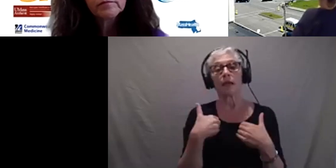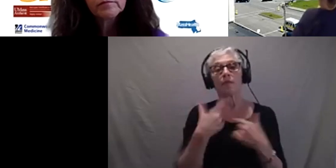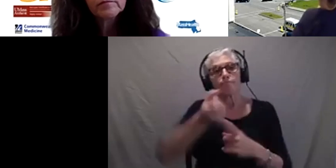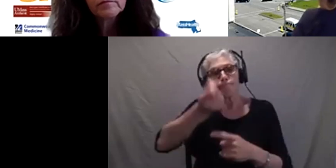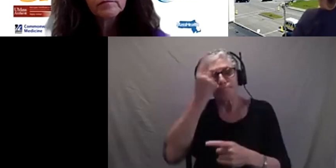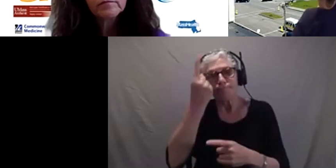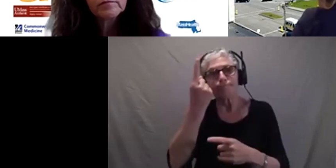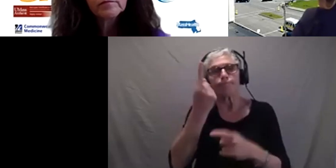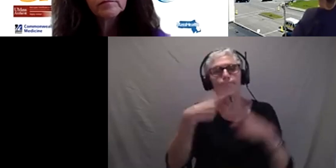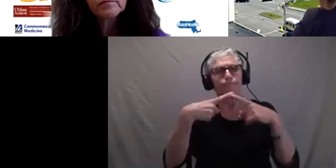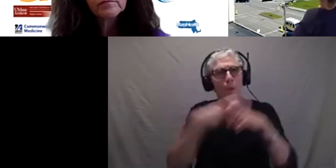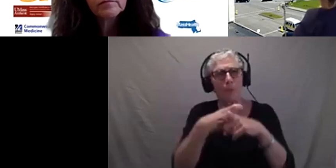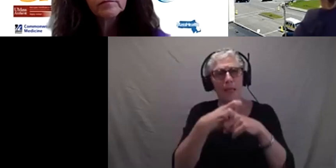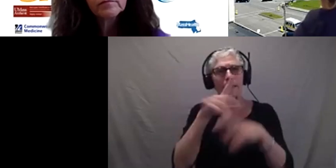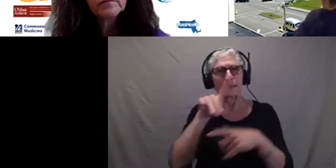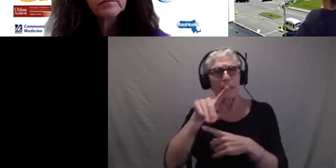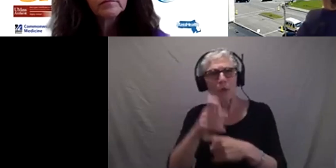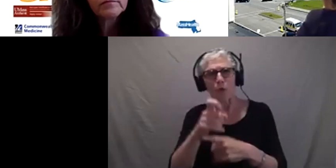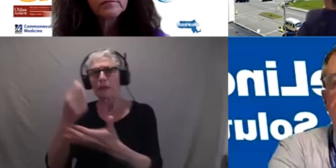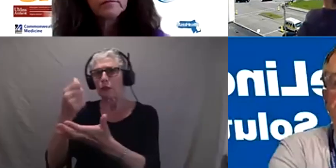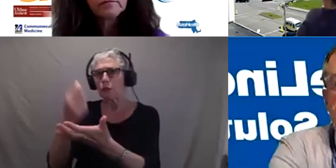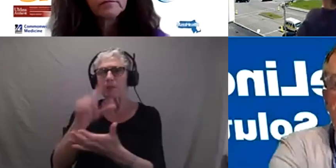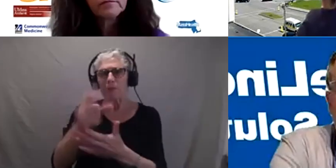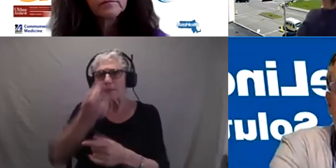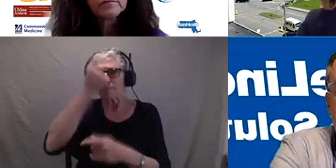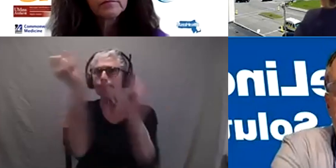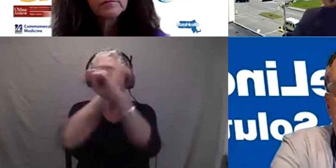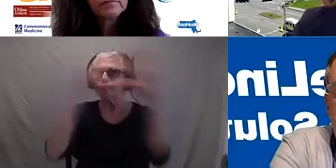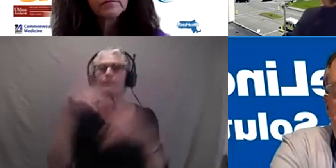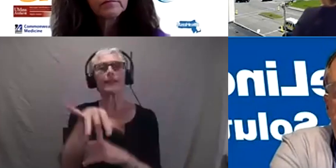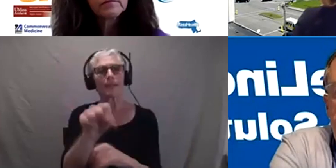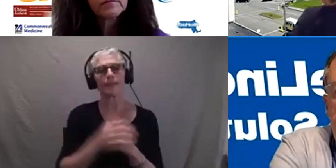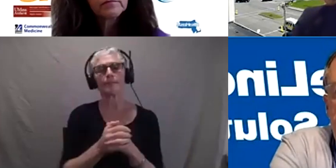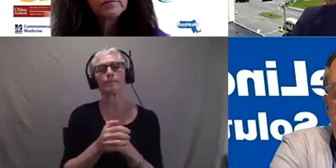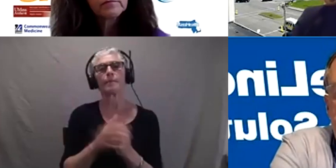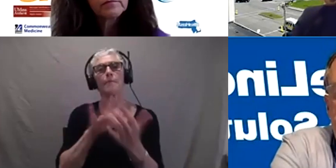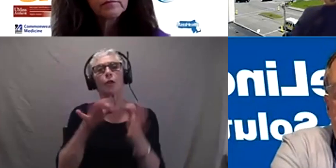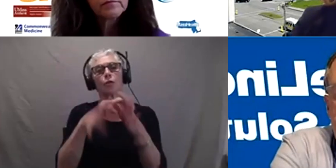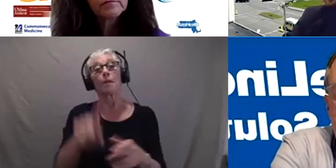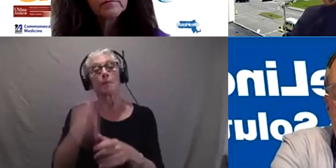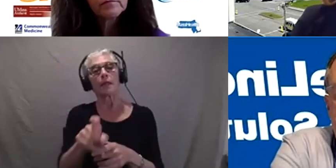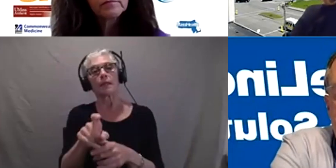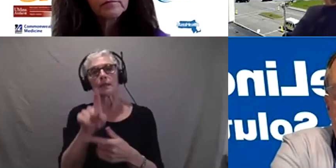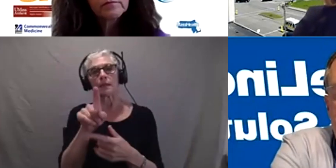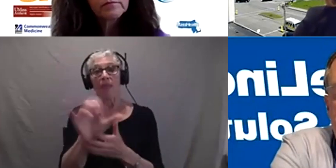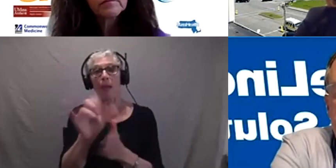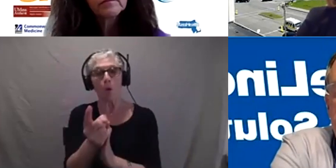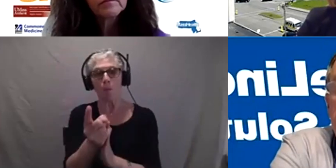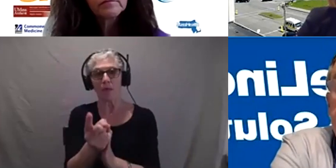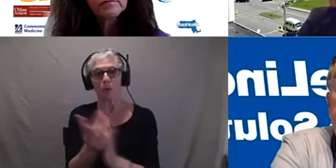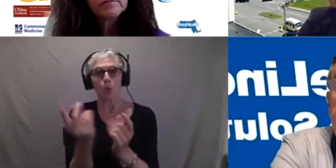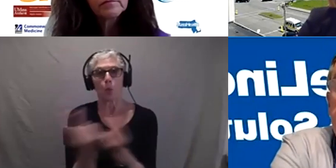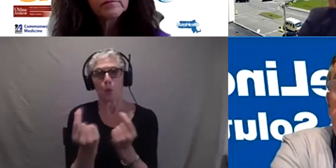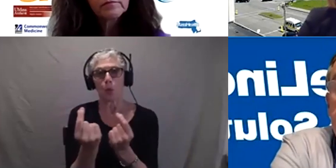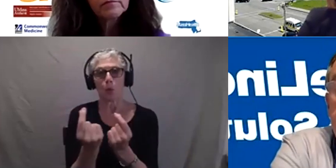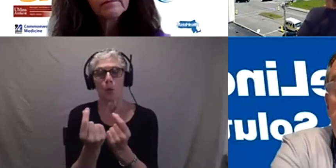understanding of complex diagnoses and treatment. And yes, medical interpreters must be able to read the moment so that they know when to